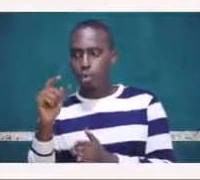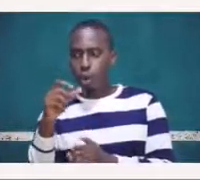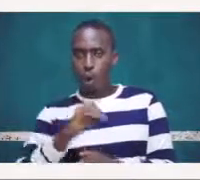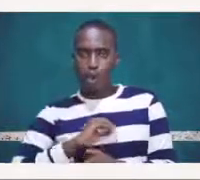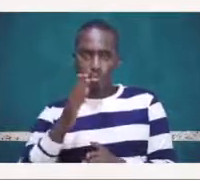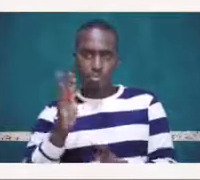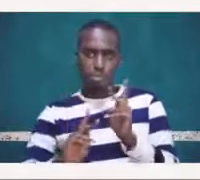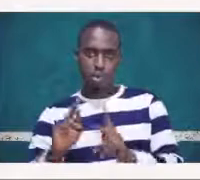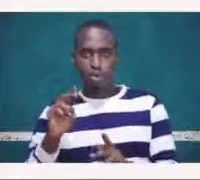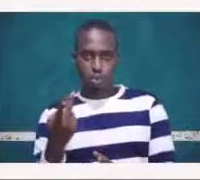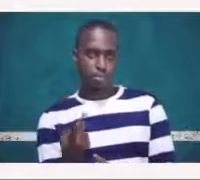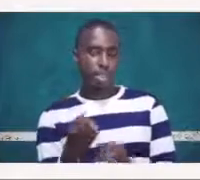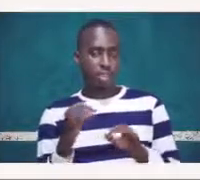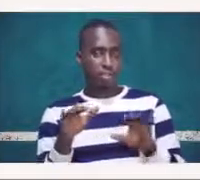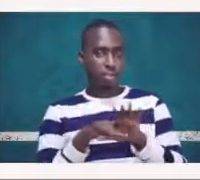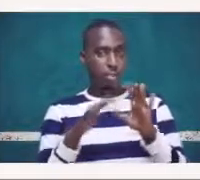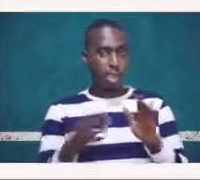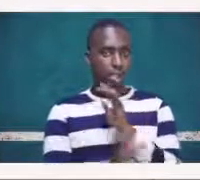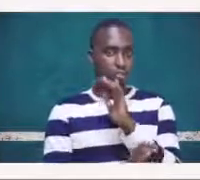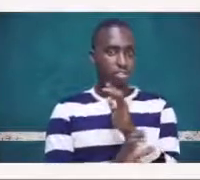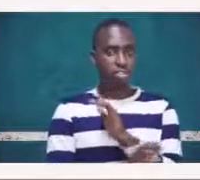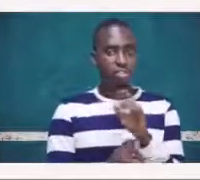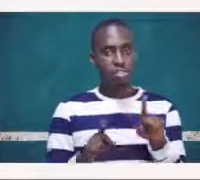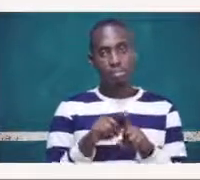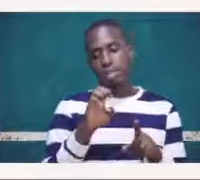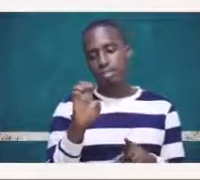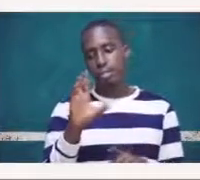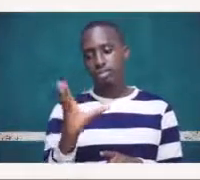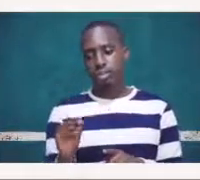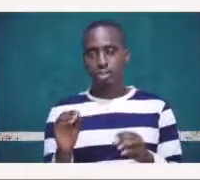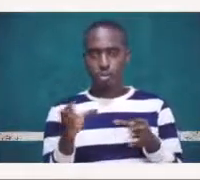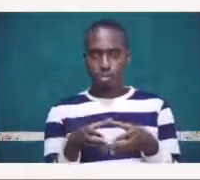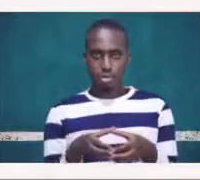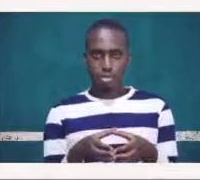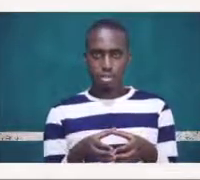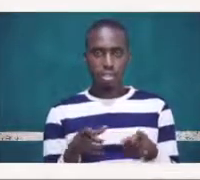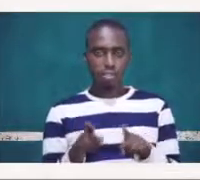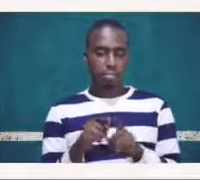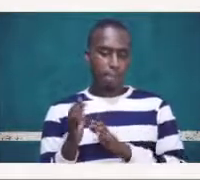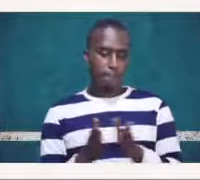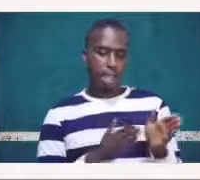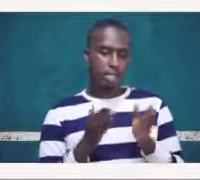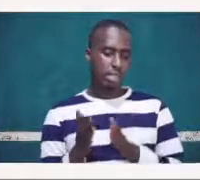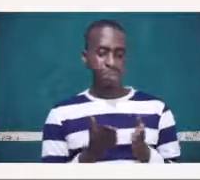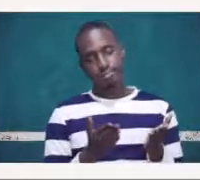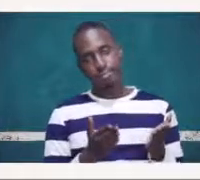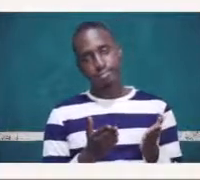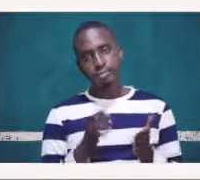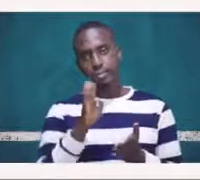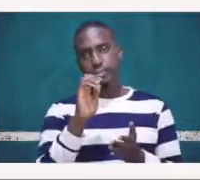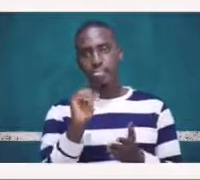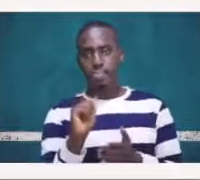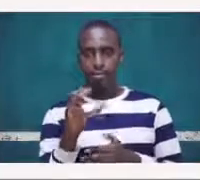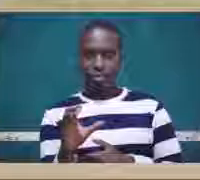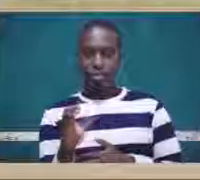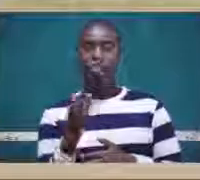example, if member countries like the East African community, they are planning to, like the East African